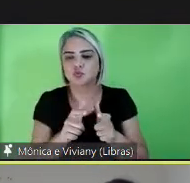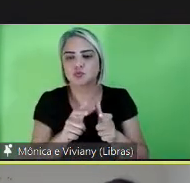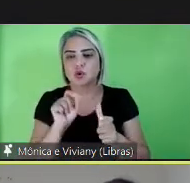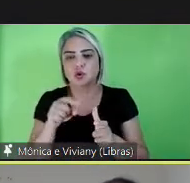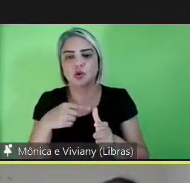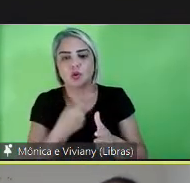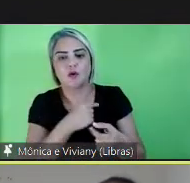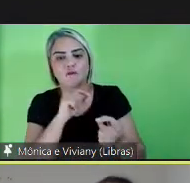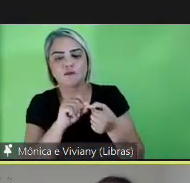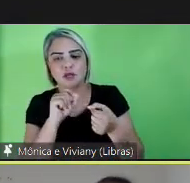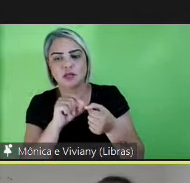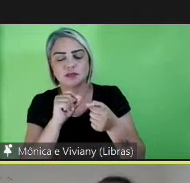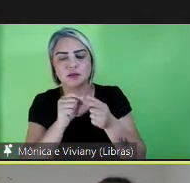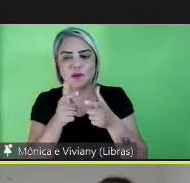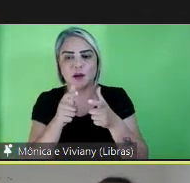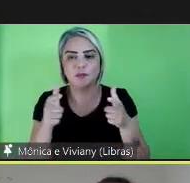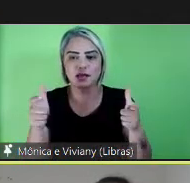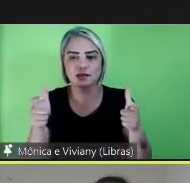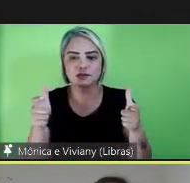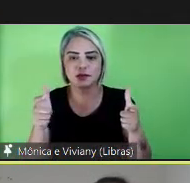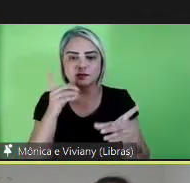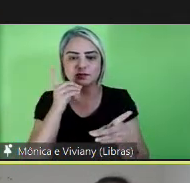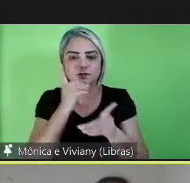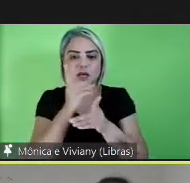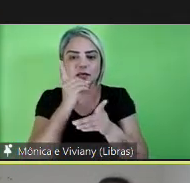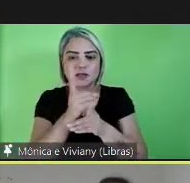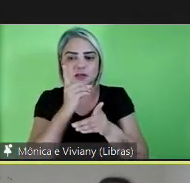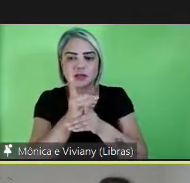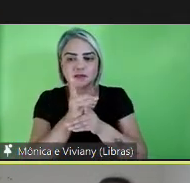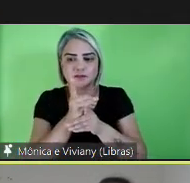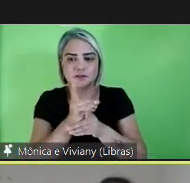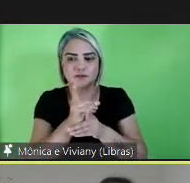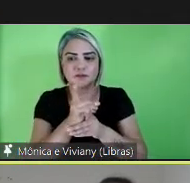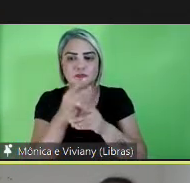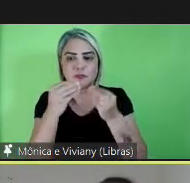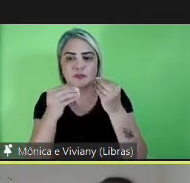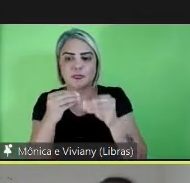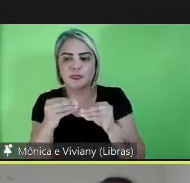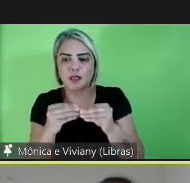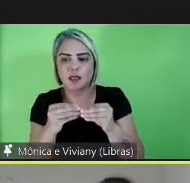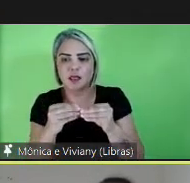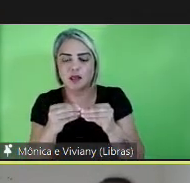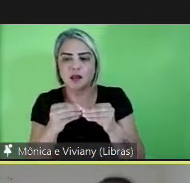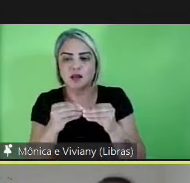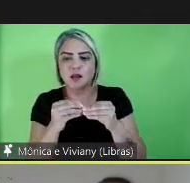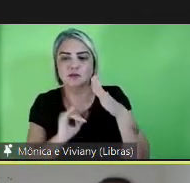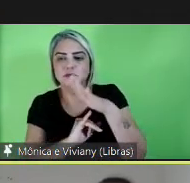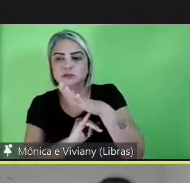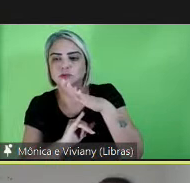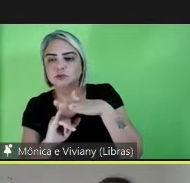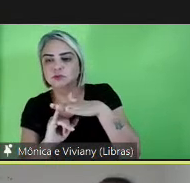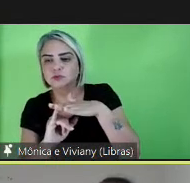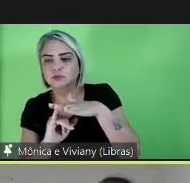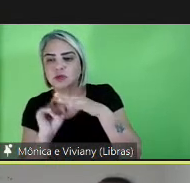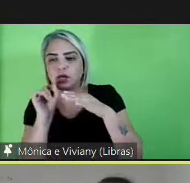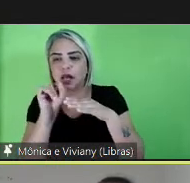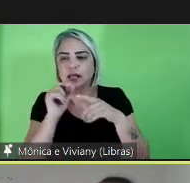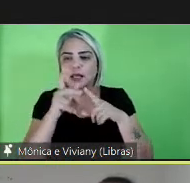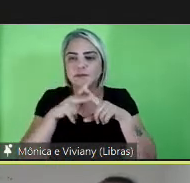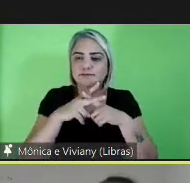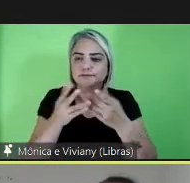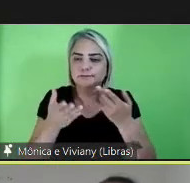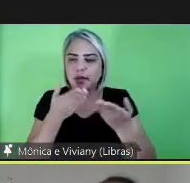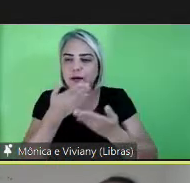of this territory. So we did an amplification of this diagnosis. We put those